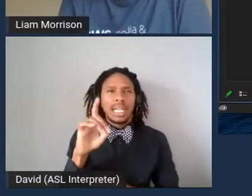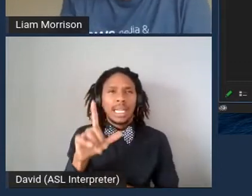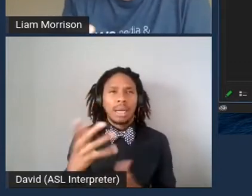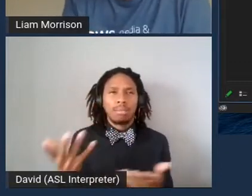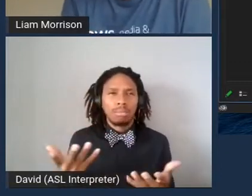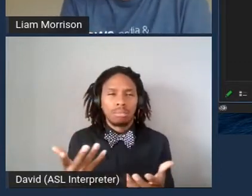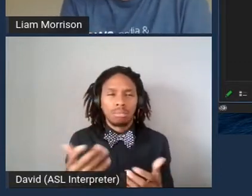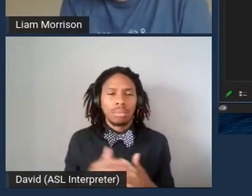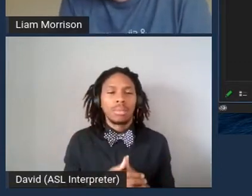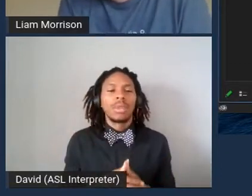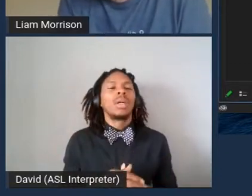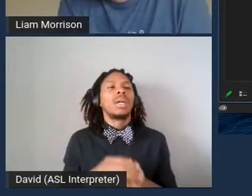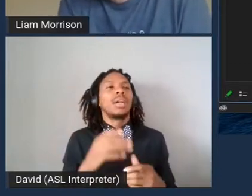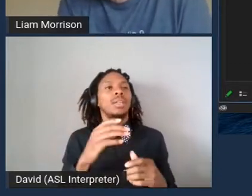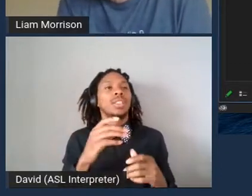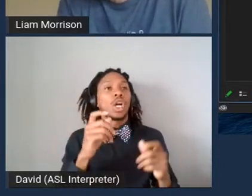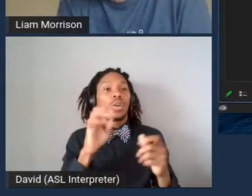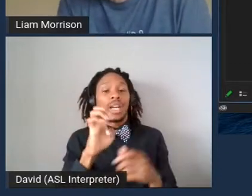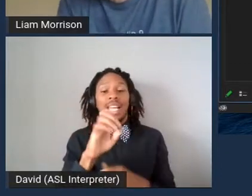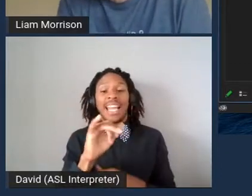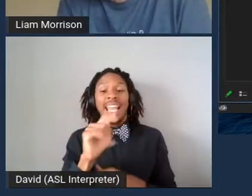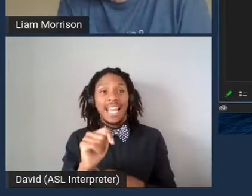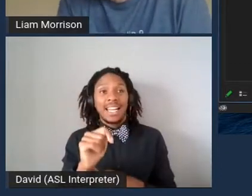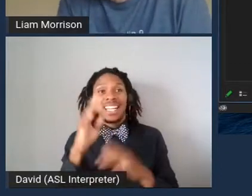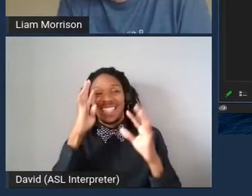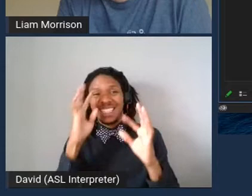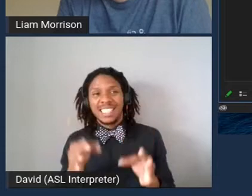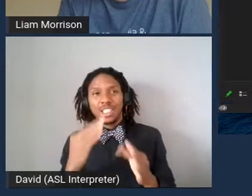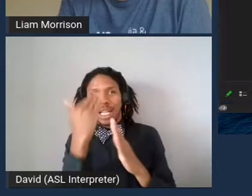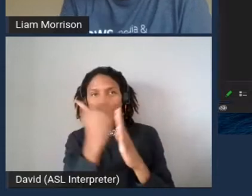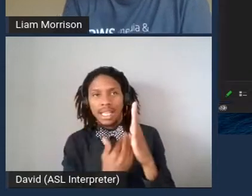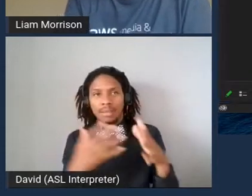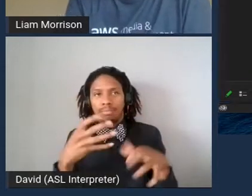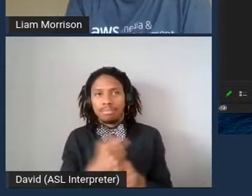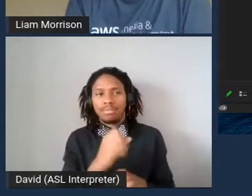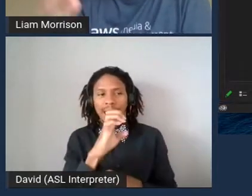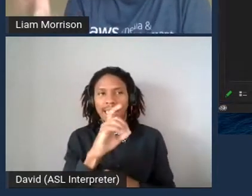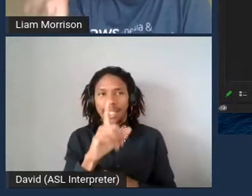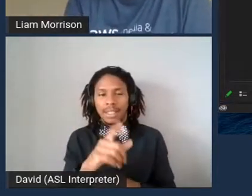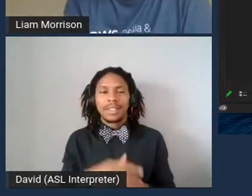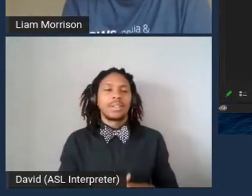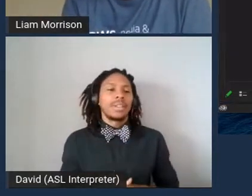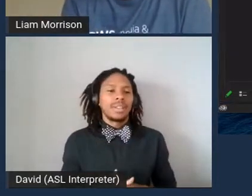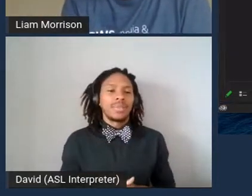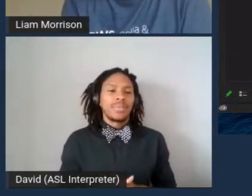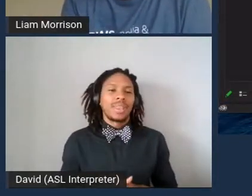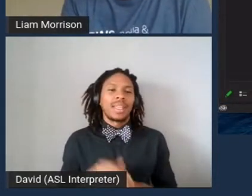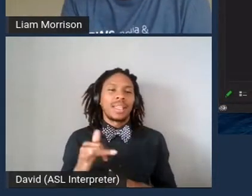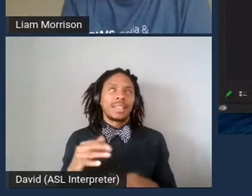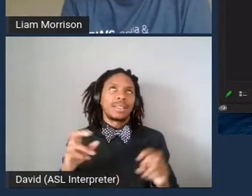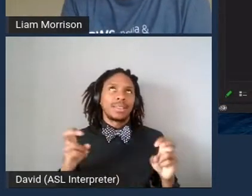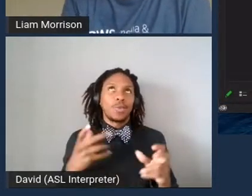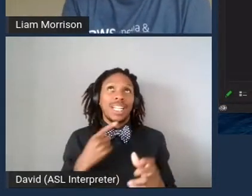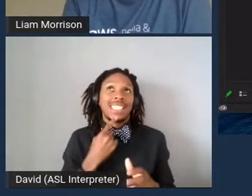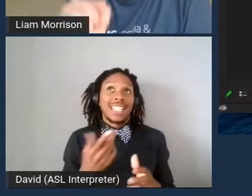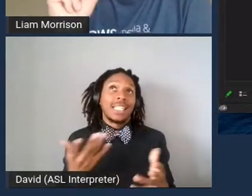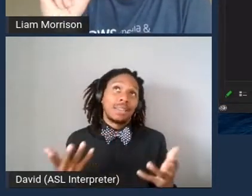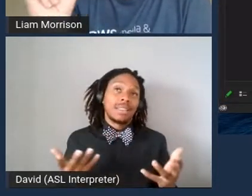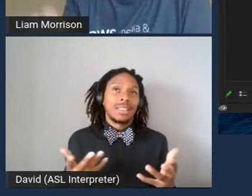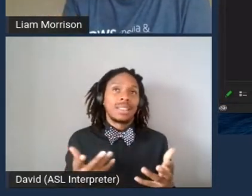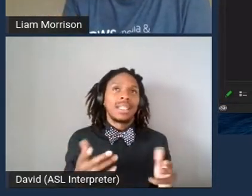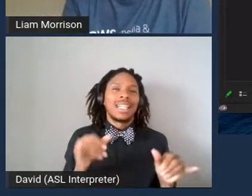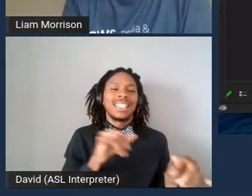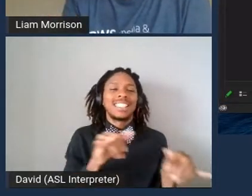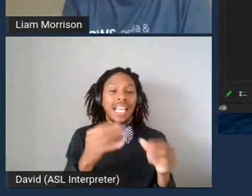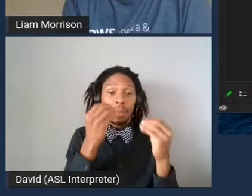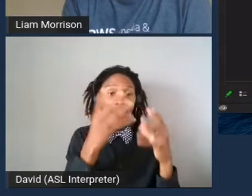So edit decision list. So it is that kind of is what it says, but it is the same data